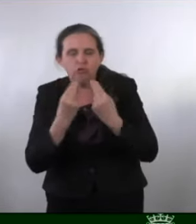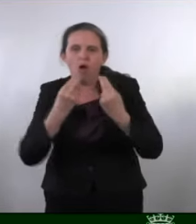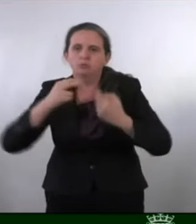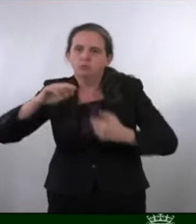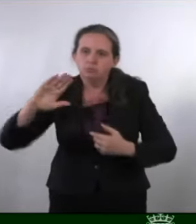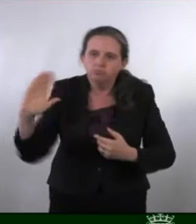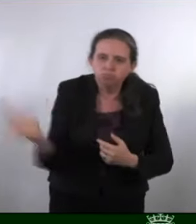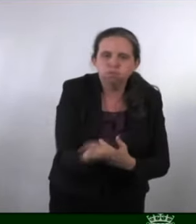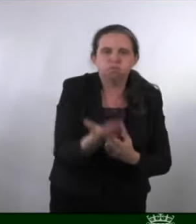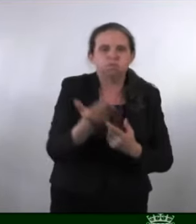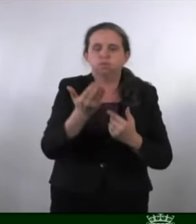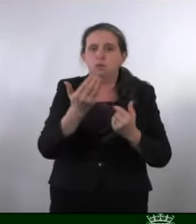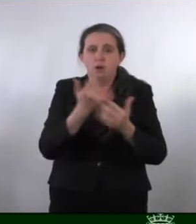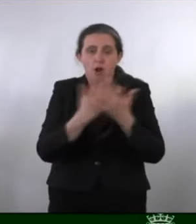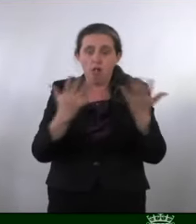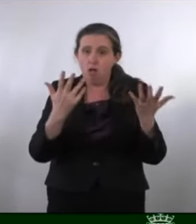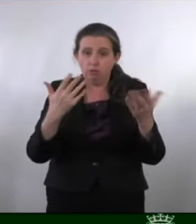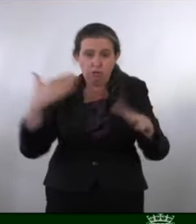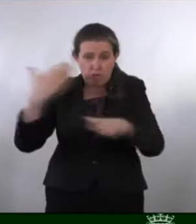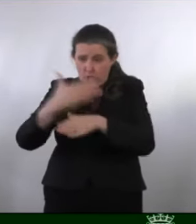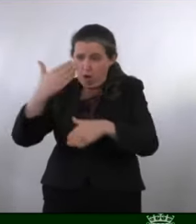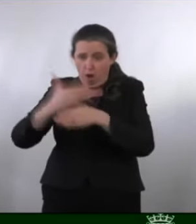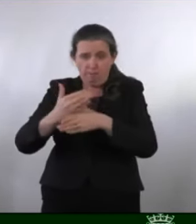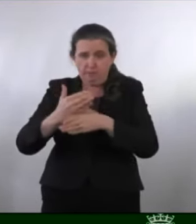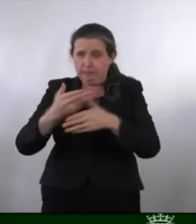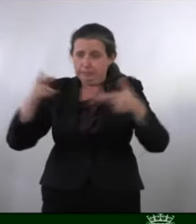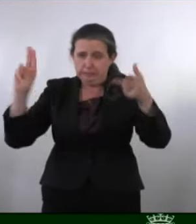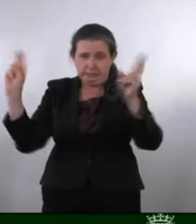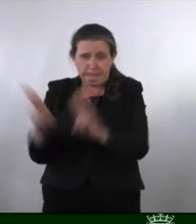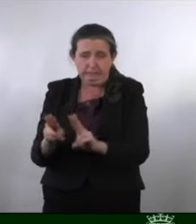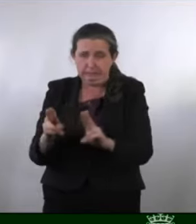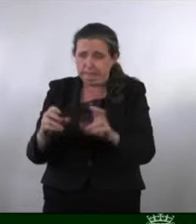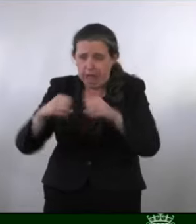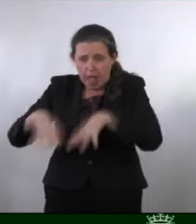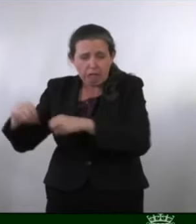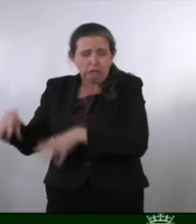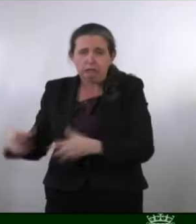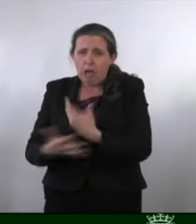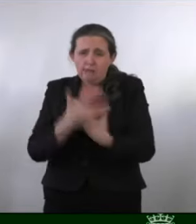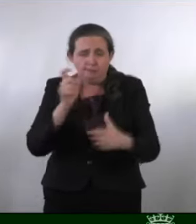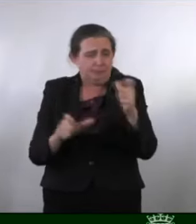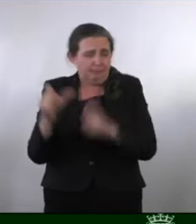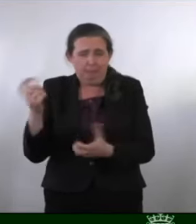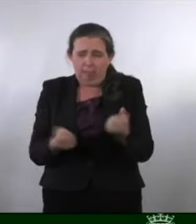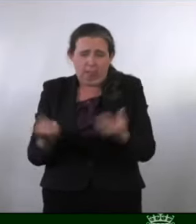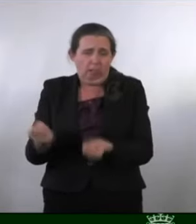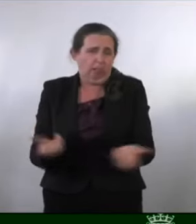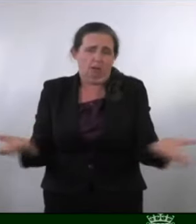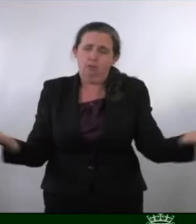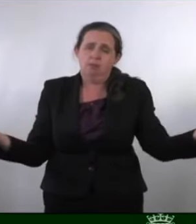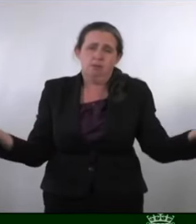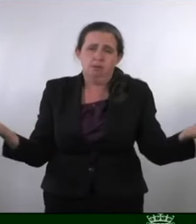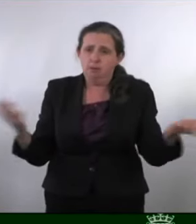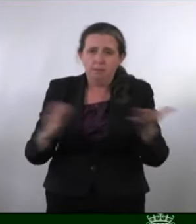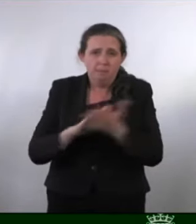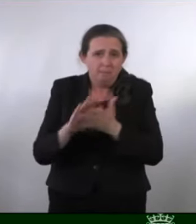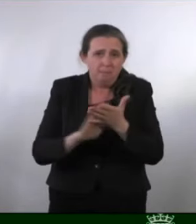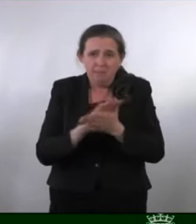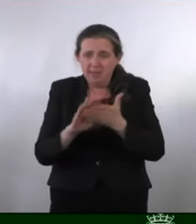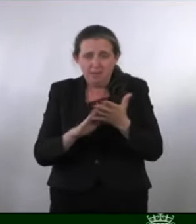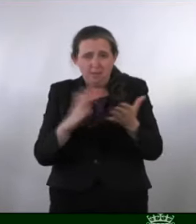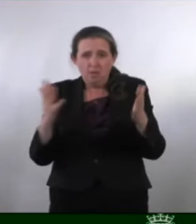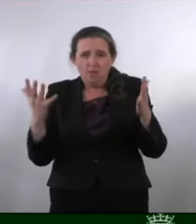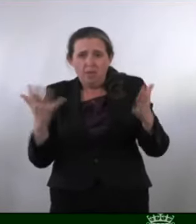would follow the science. At a recent meeting with the National Health Director, he was clear that there was no science